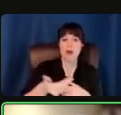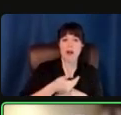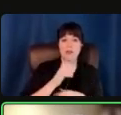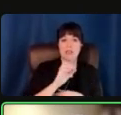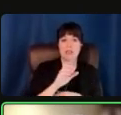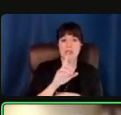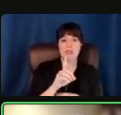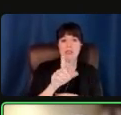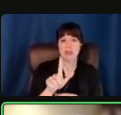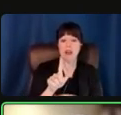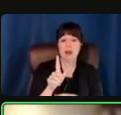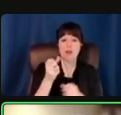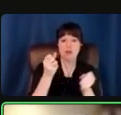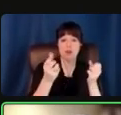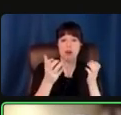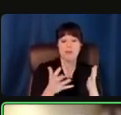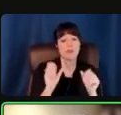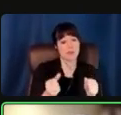drivers could push costs higher.